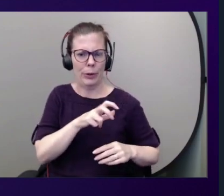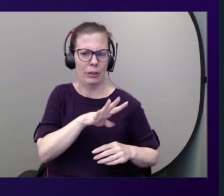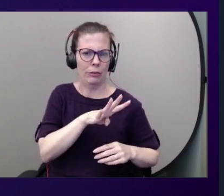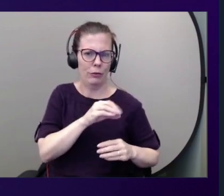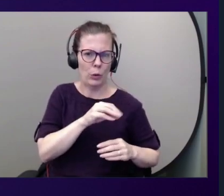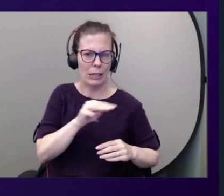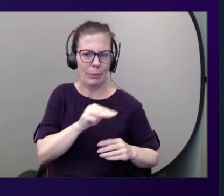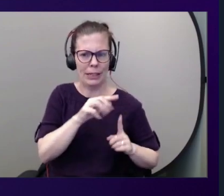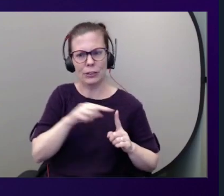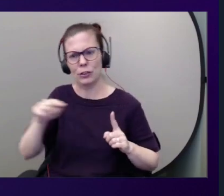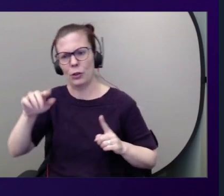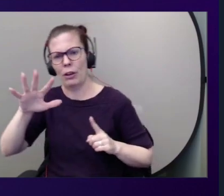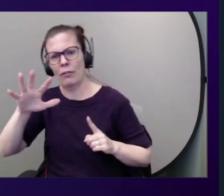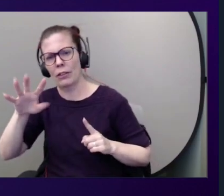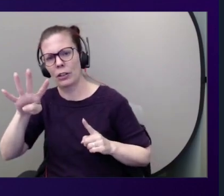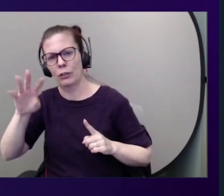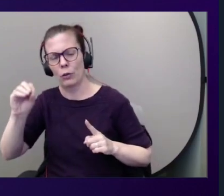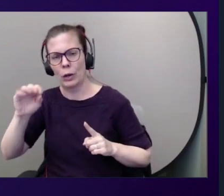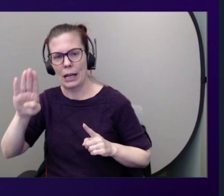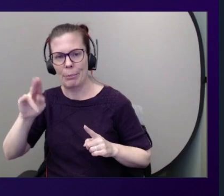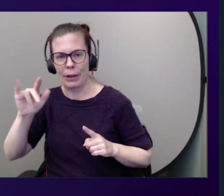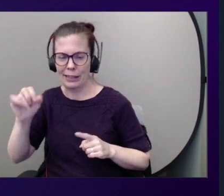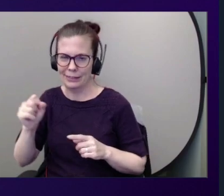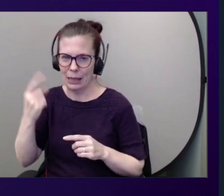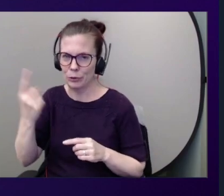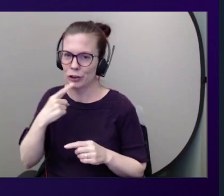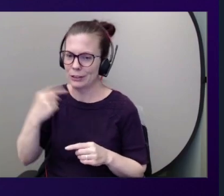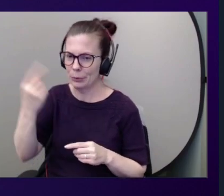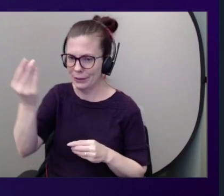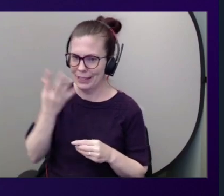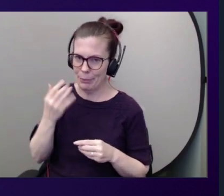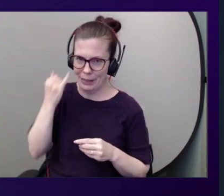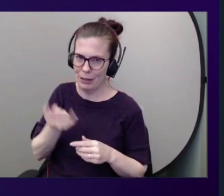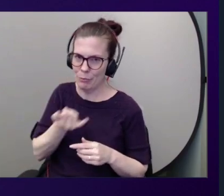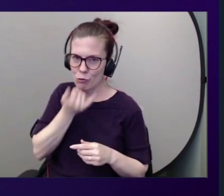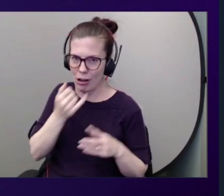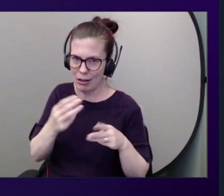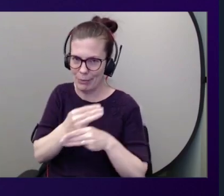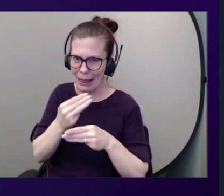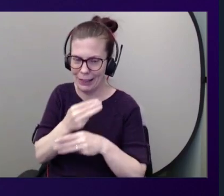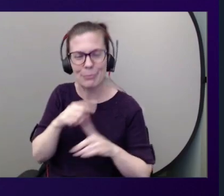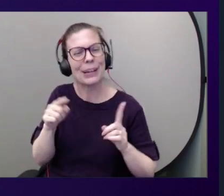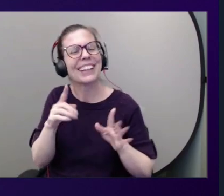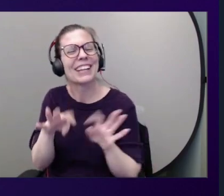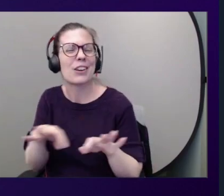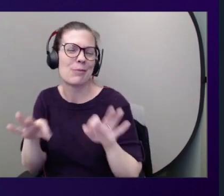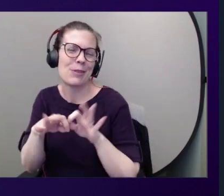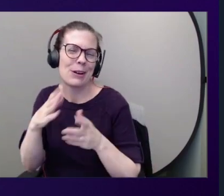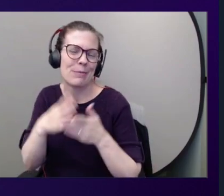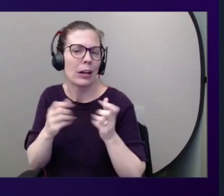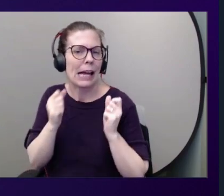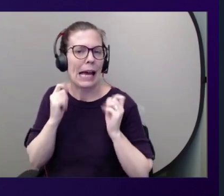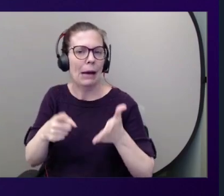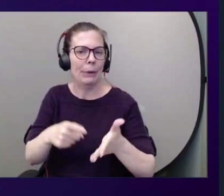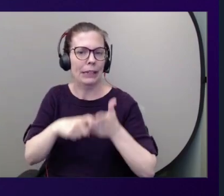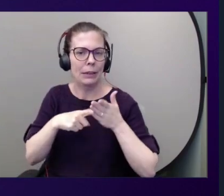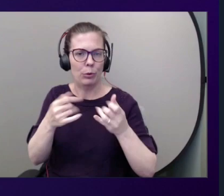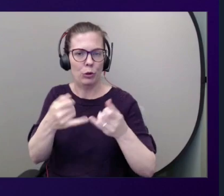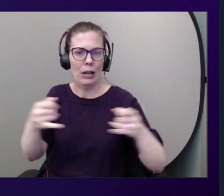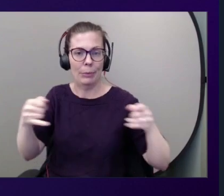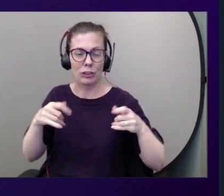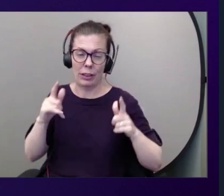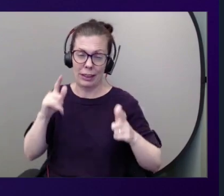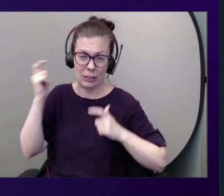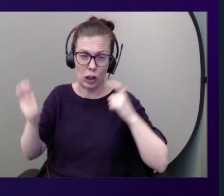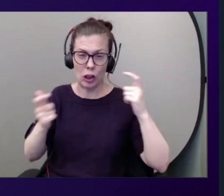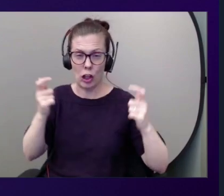big deal. I'm sure someone will let me know in the comments if that's the wrong calculation. But the important thing is that the number of parameters in these really large models has